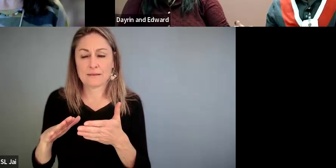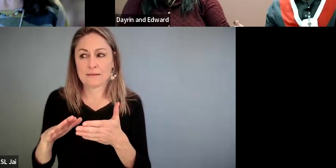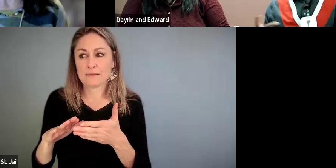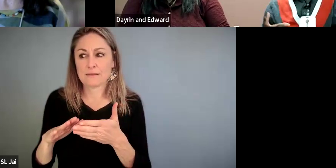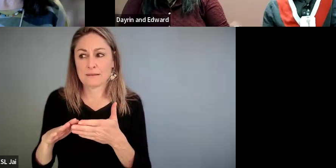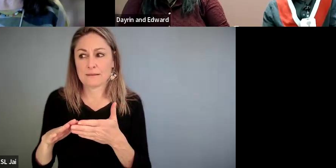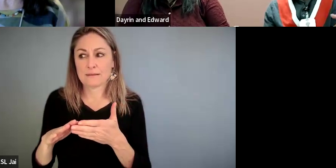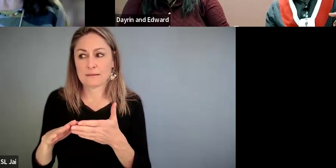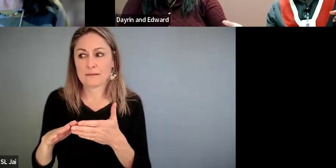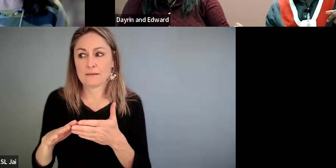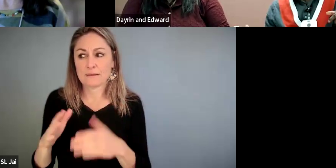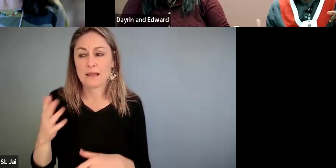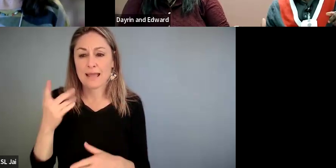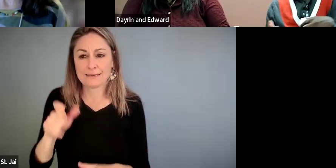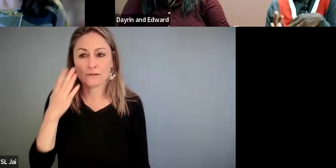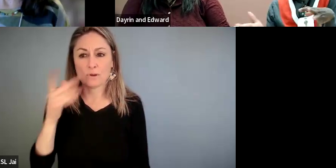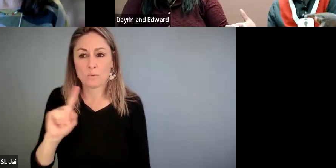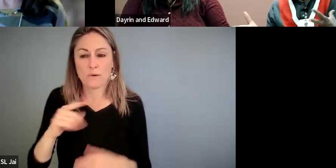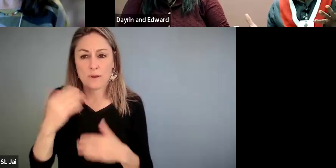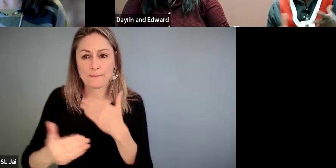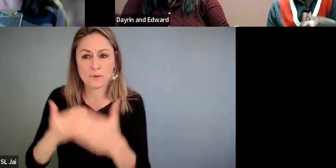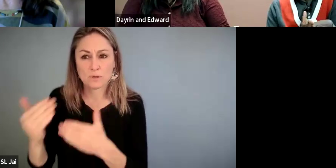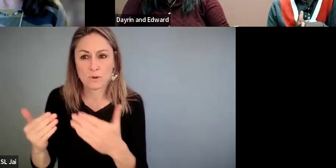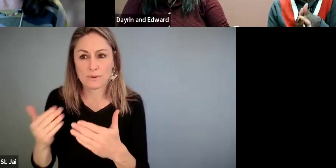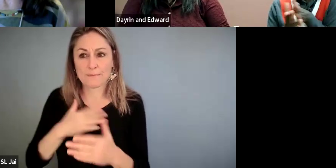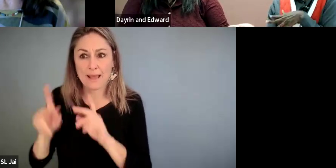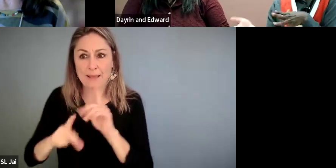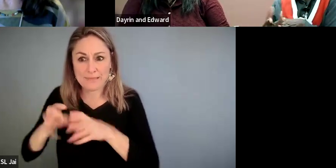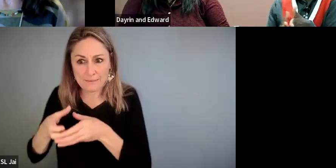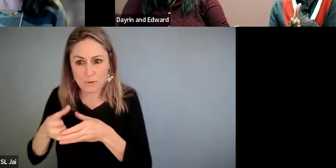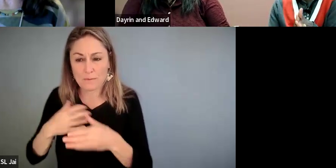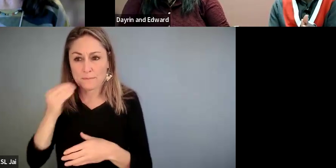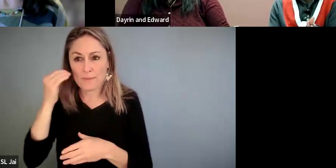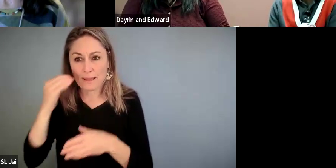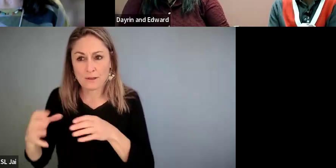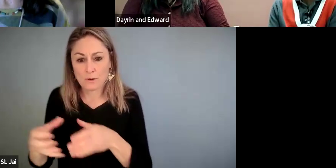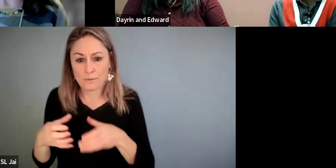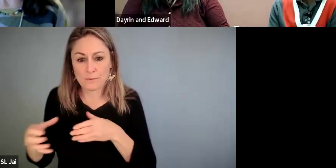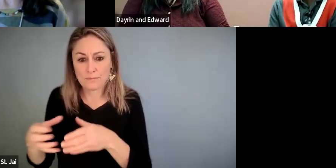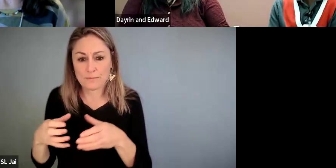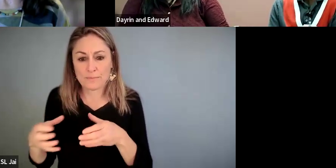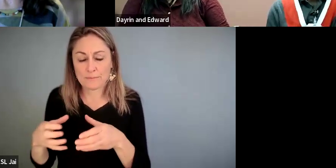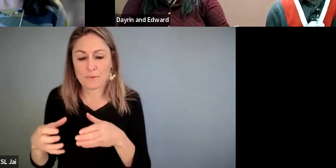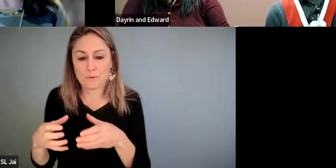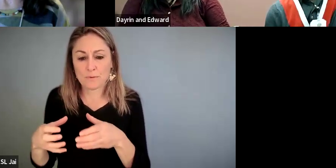home, I sometimes can trust my people at home. My dad as an